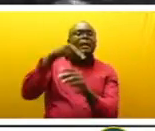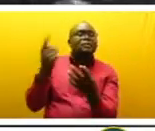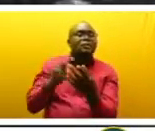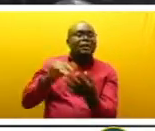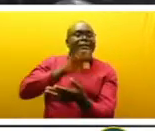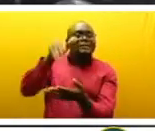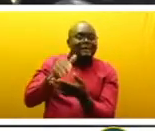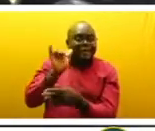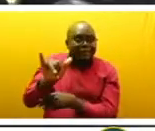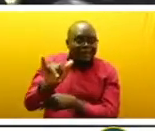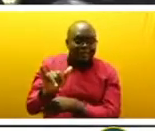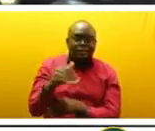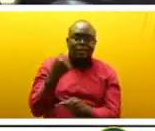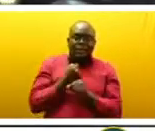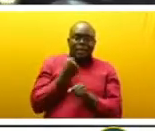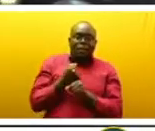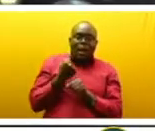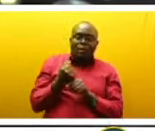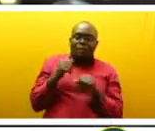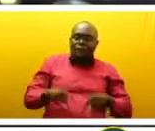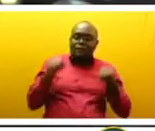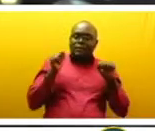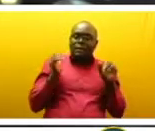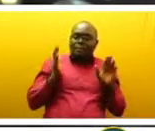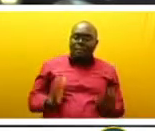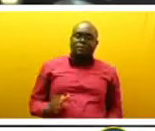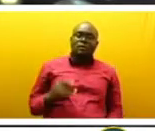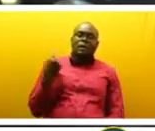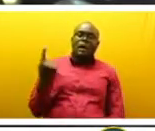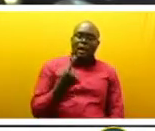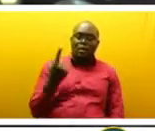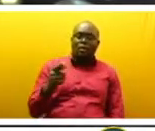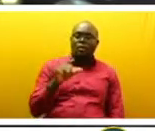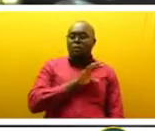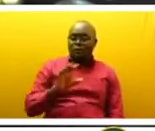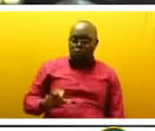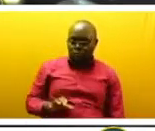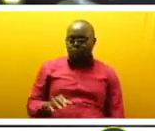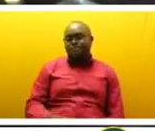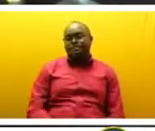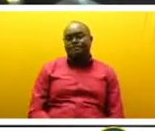a preserve of the chairperson of the commission.